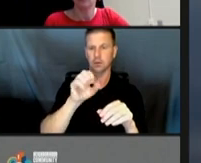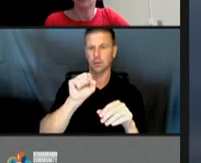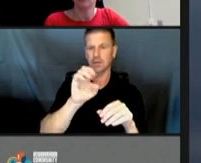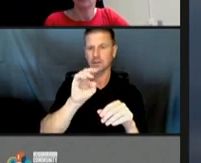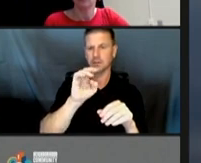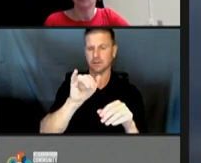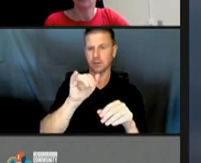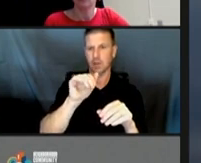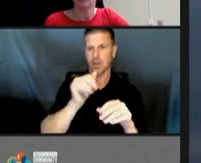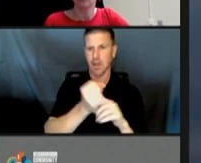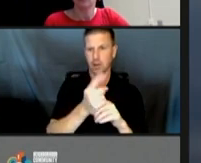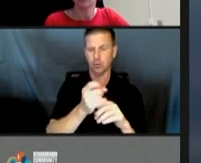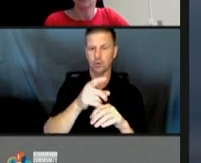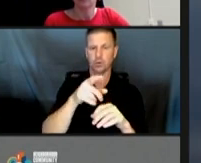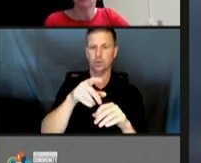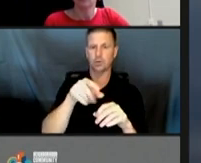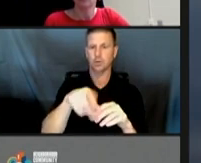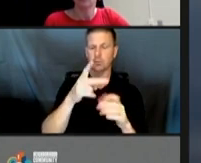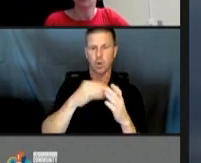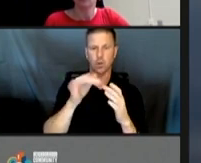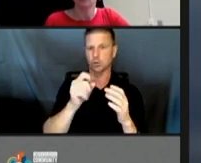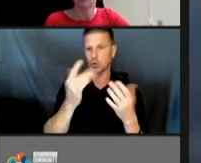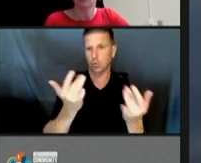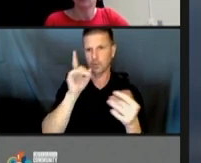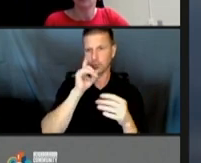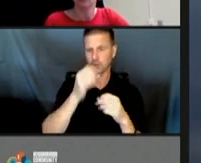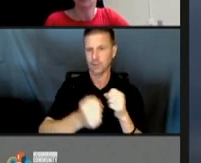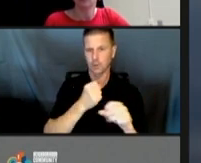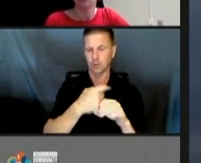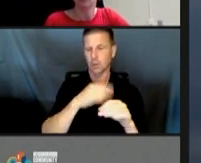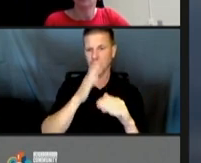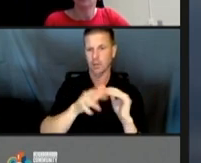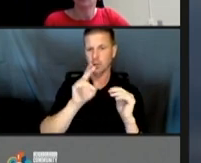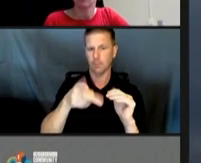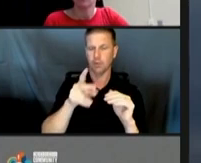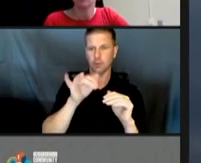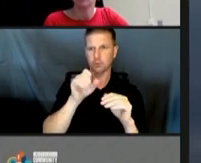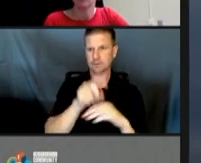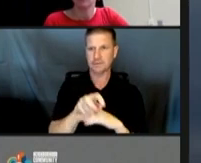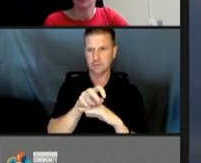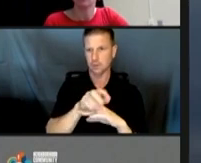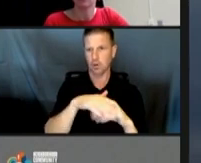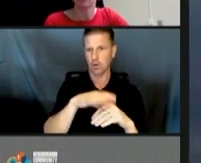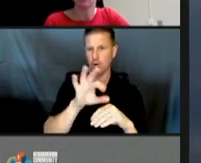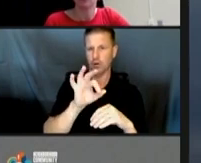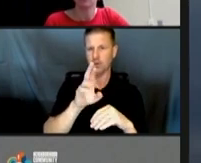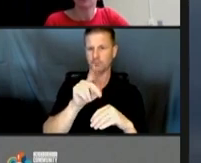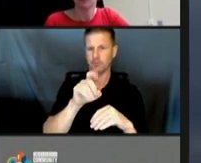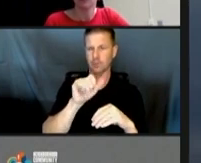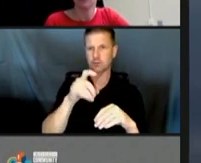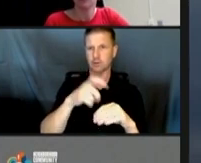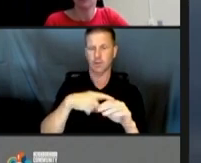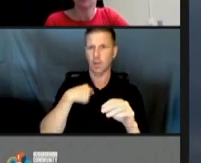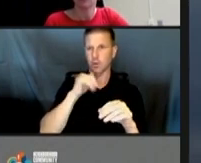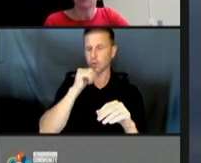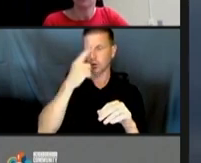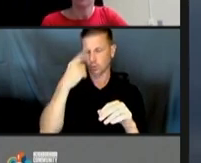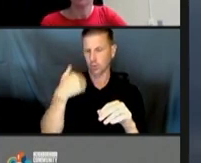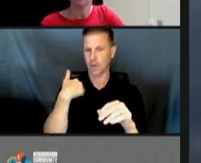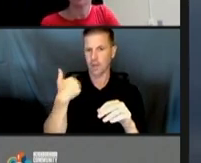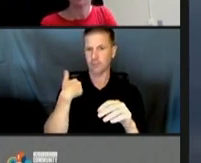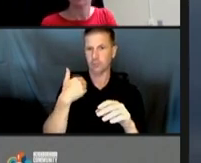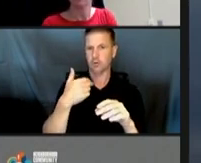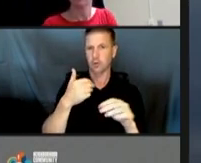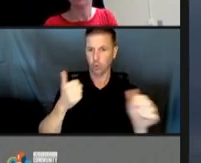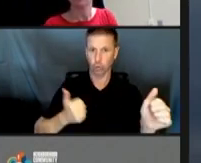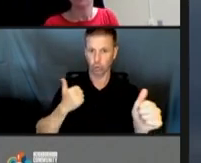or annual, and these projects would just wait around for a year and we end up kind of sitting on funds at times. I don't think we have a tremendous backlog